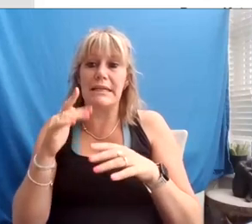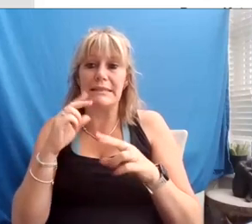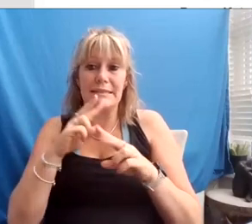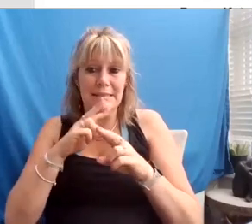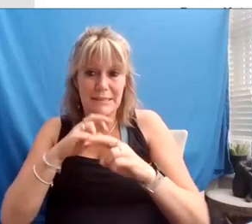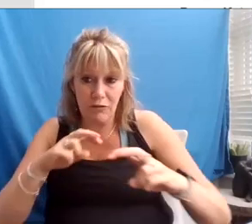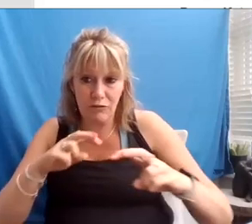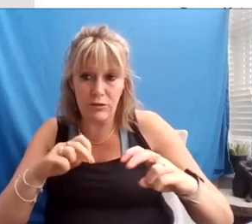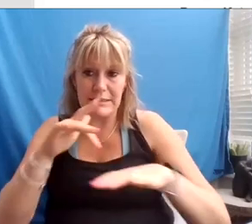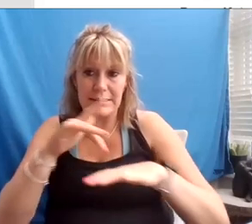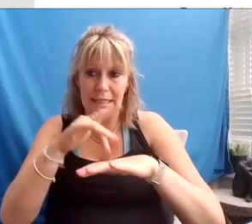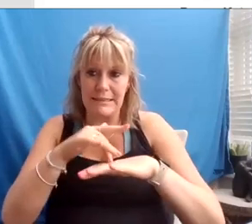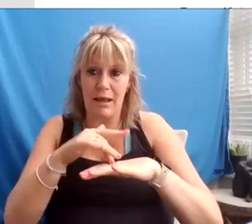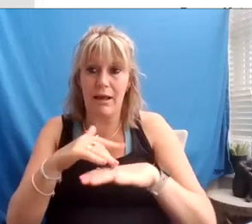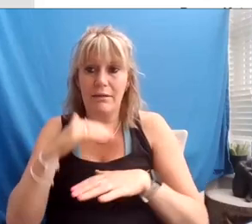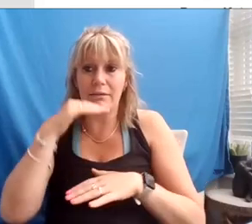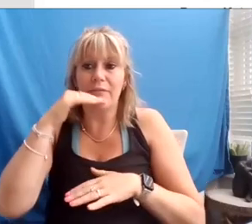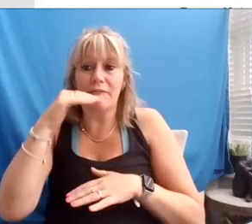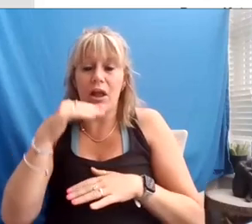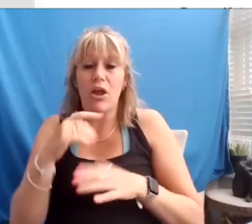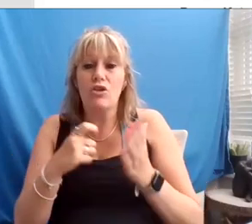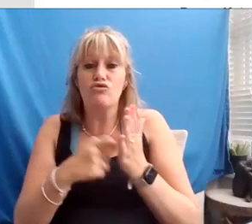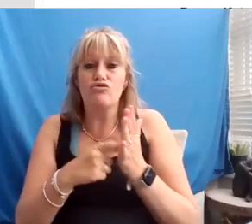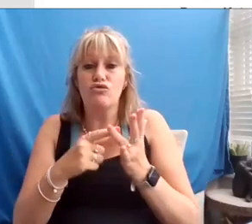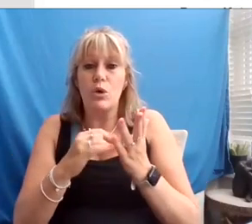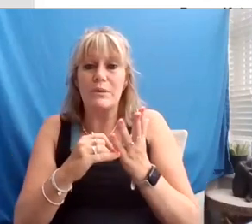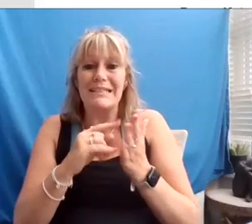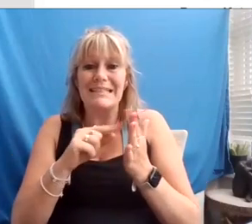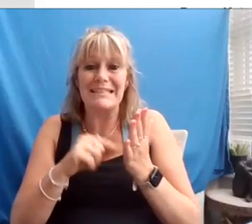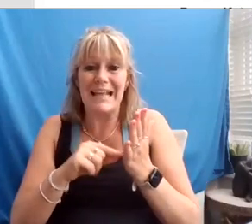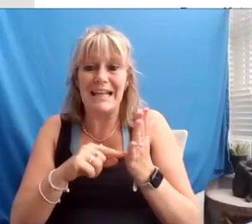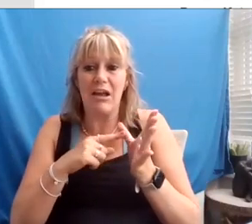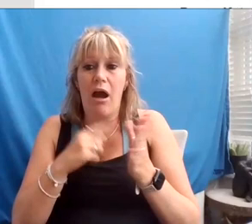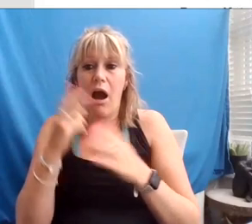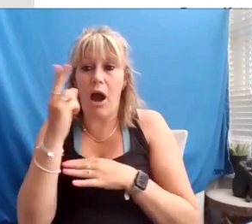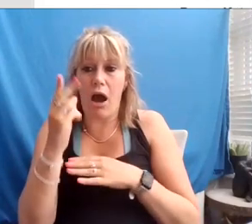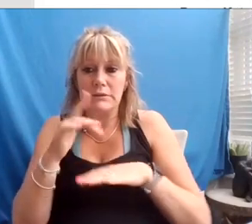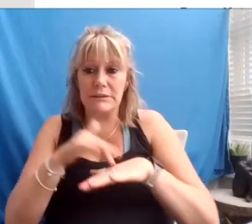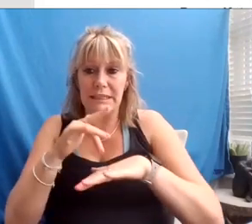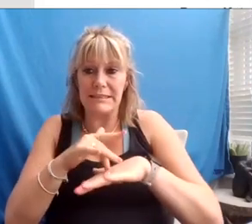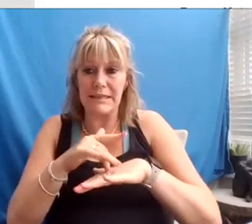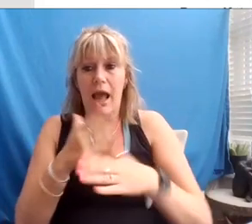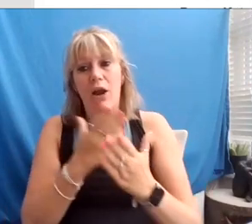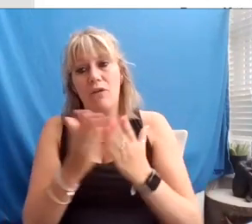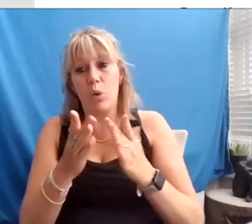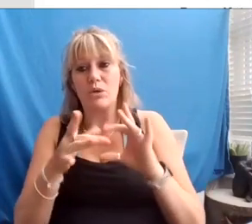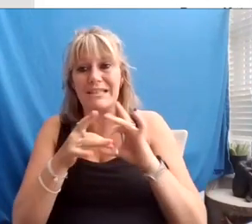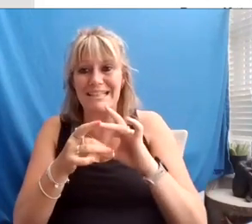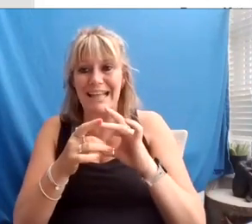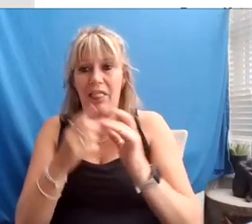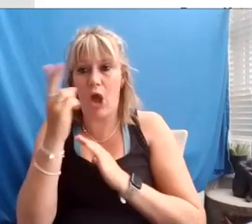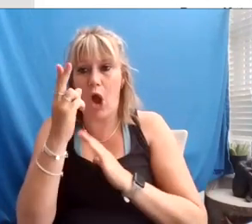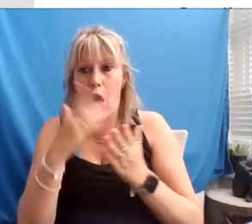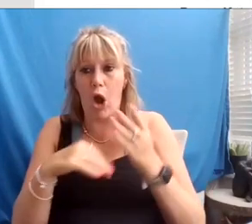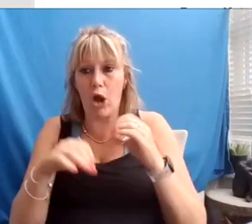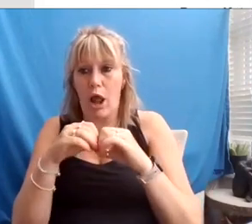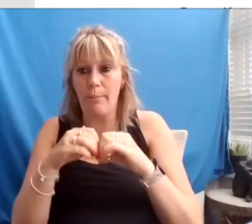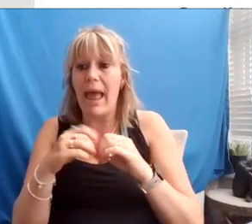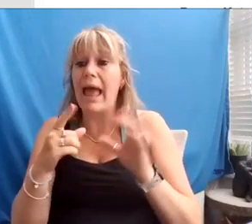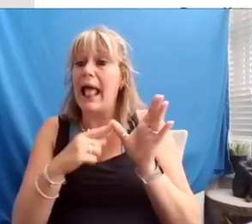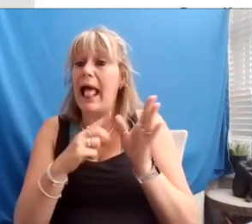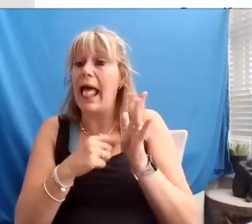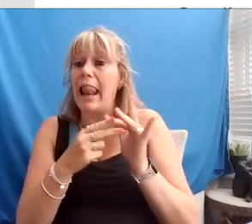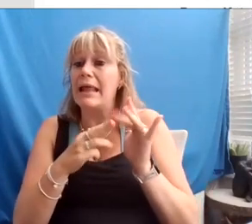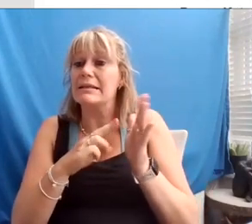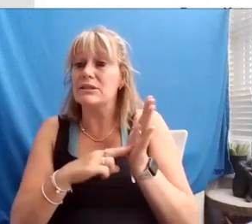Enough, Rosetta Arts Centre, and of course the Together Art Club. And Alison